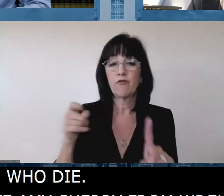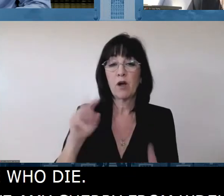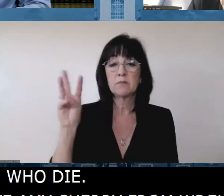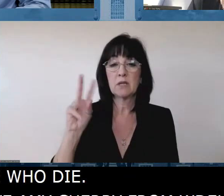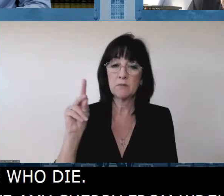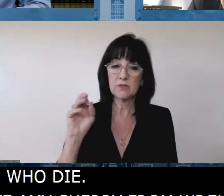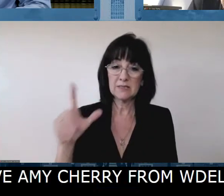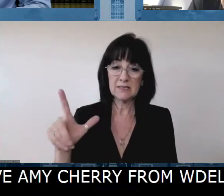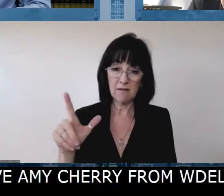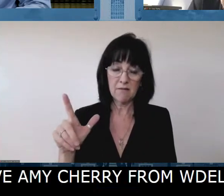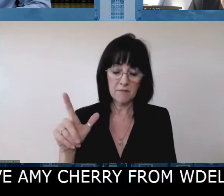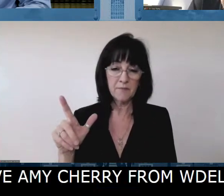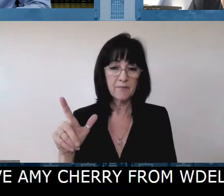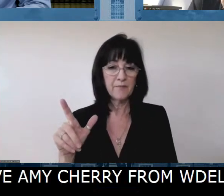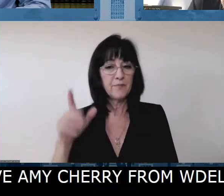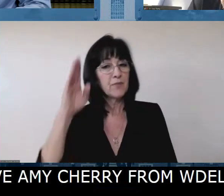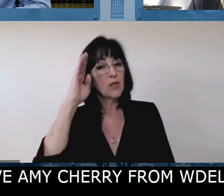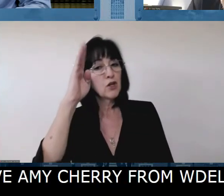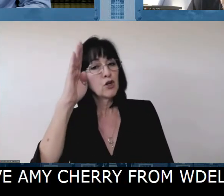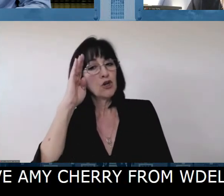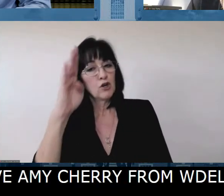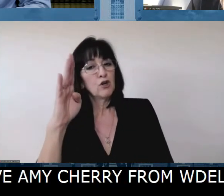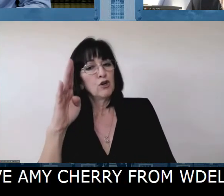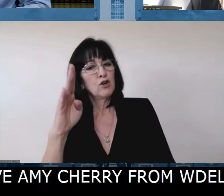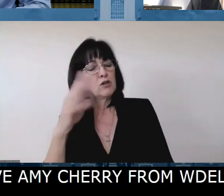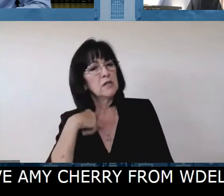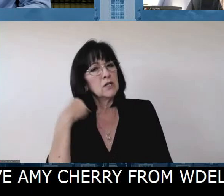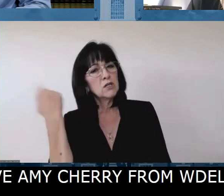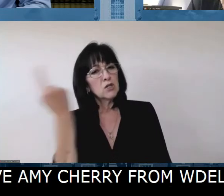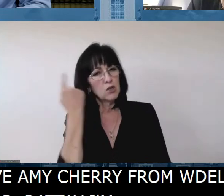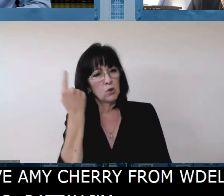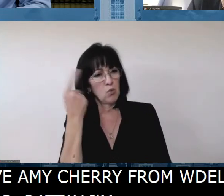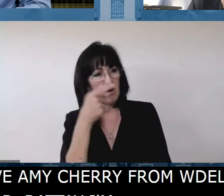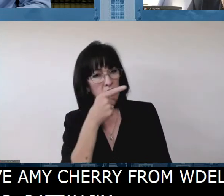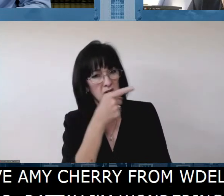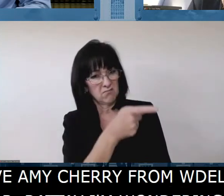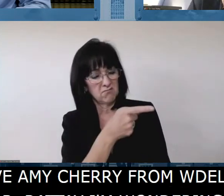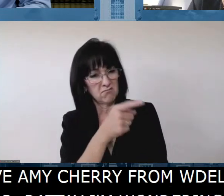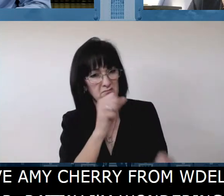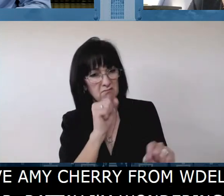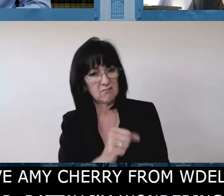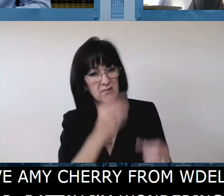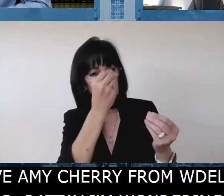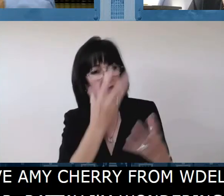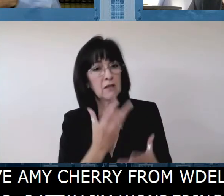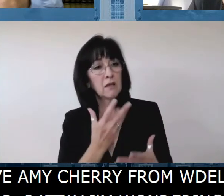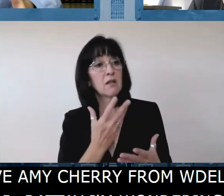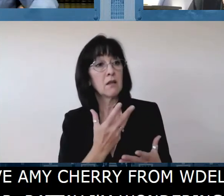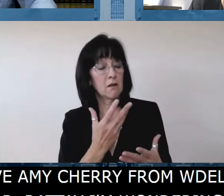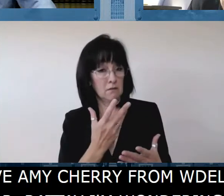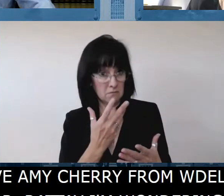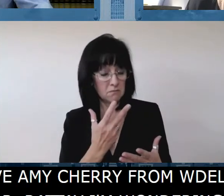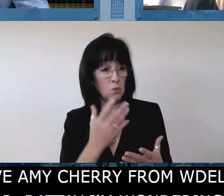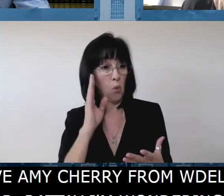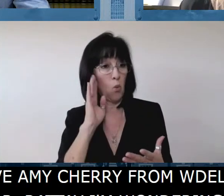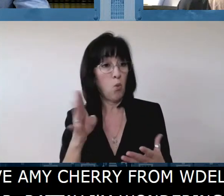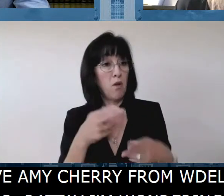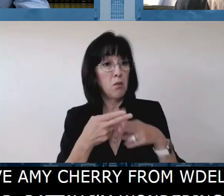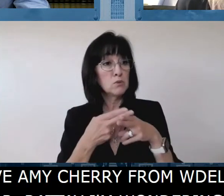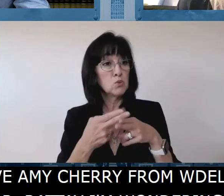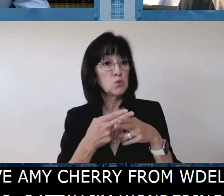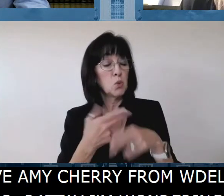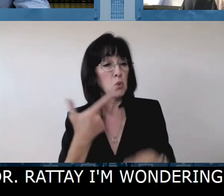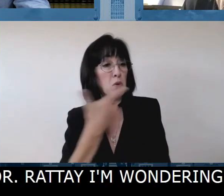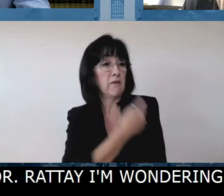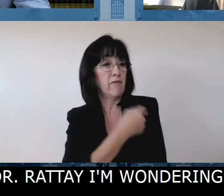Hi, everyone. Dr. Rattay, I'm wondering if you could give us an update on how far away we may be from having a vaccine for younger children that could possibly ease some